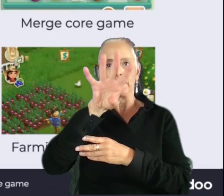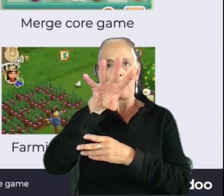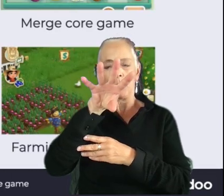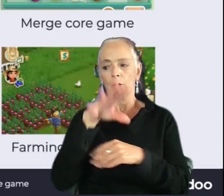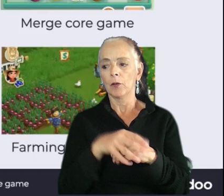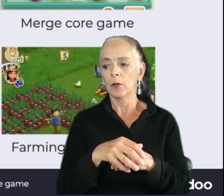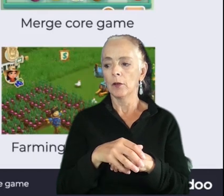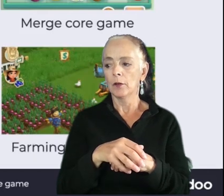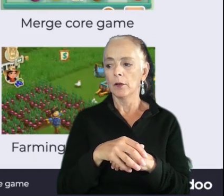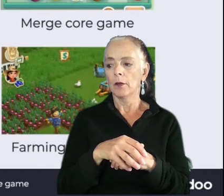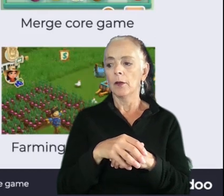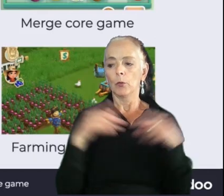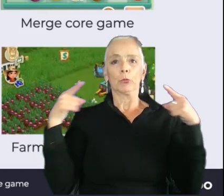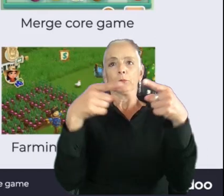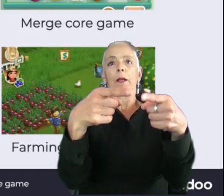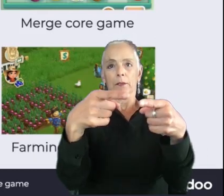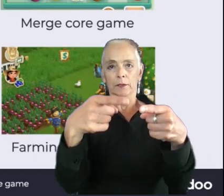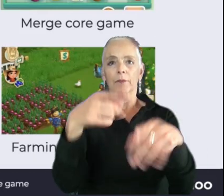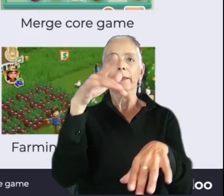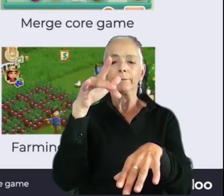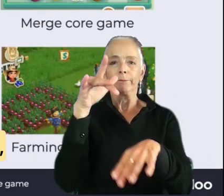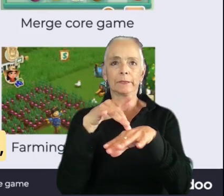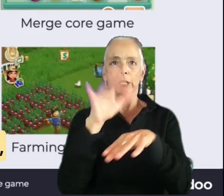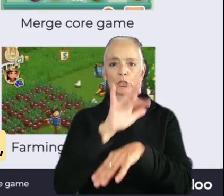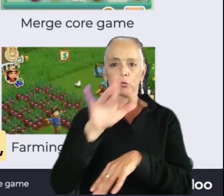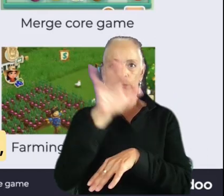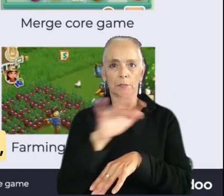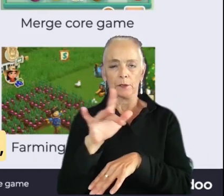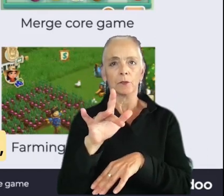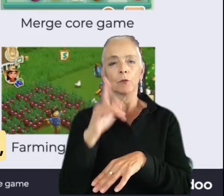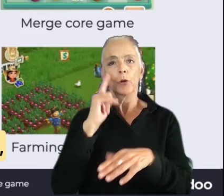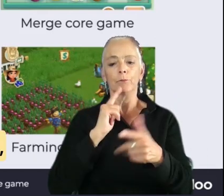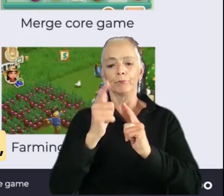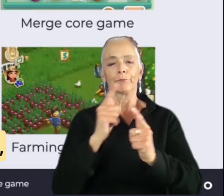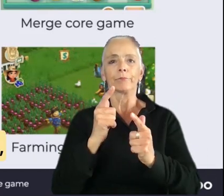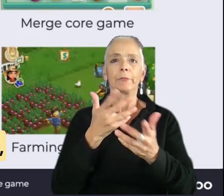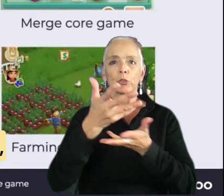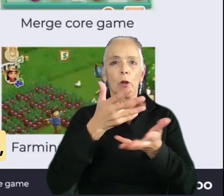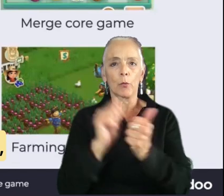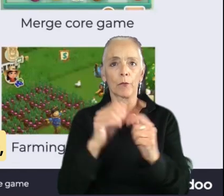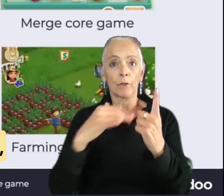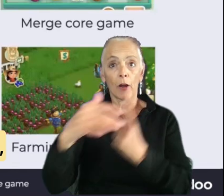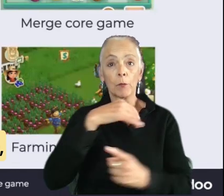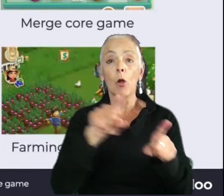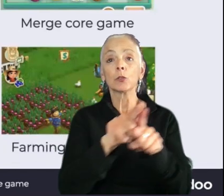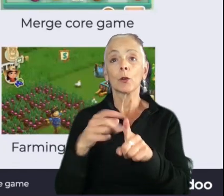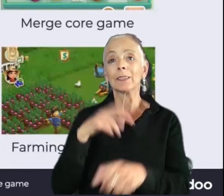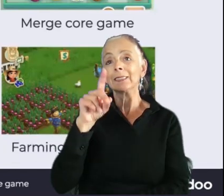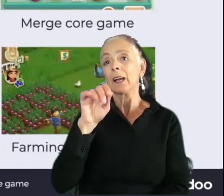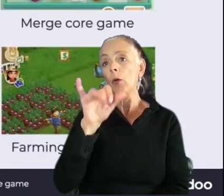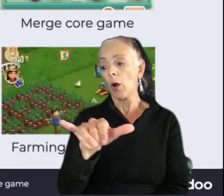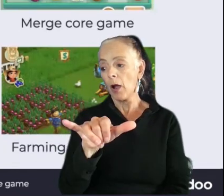screen. It actually impacts the interactions with the environment. And then we also have a DIY crafting